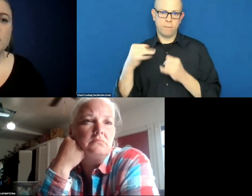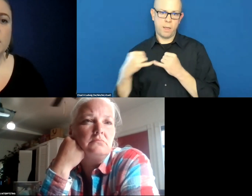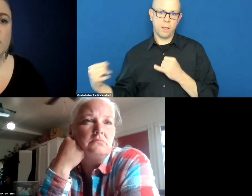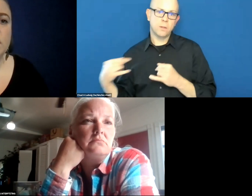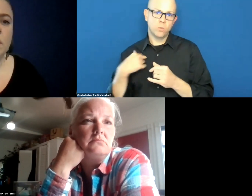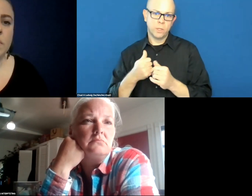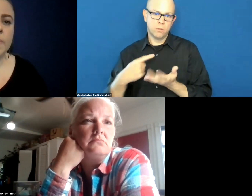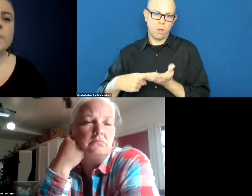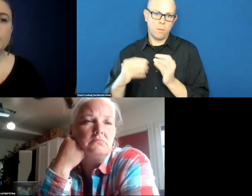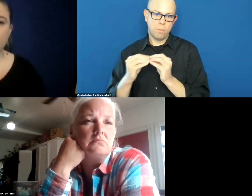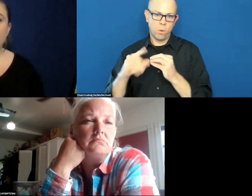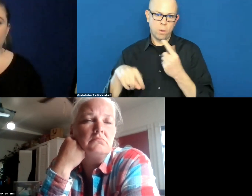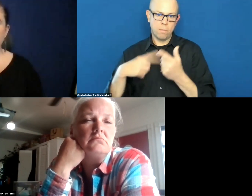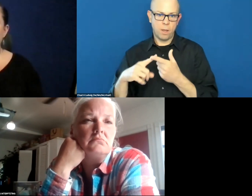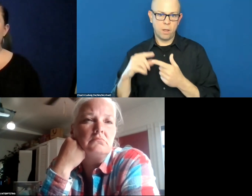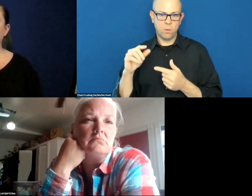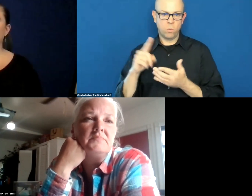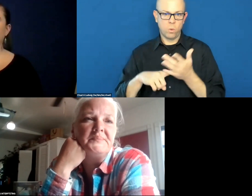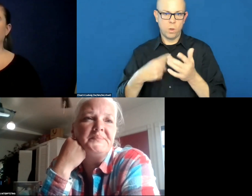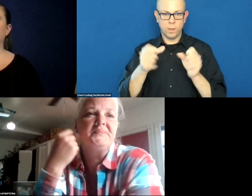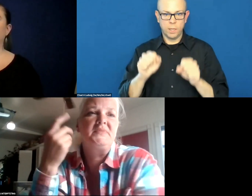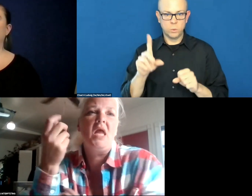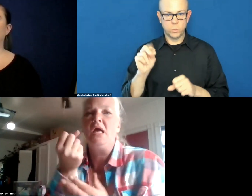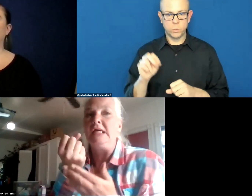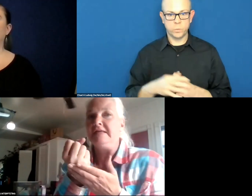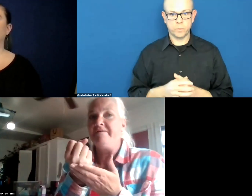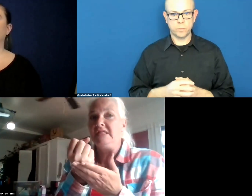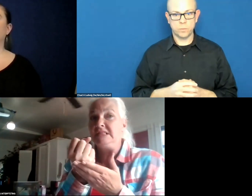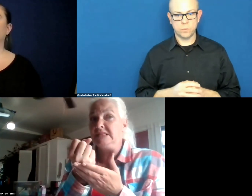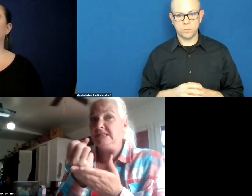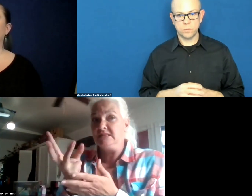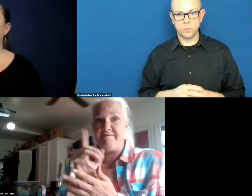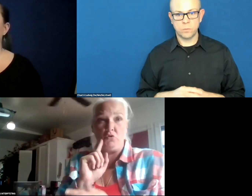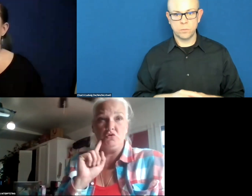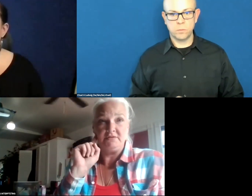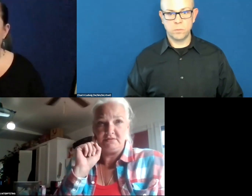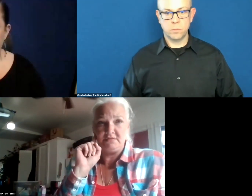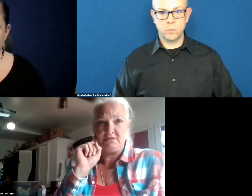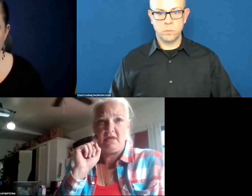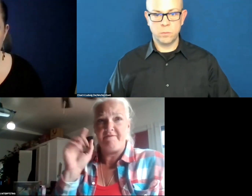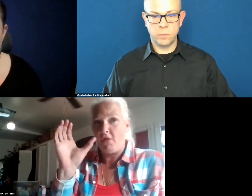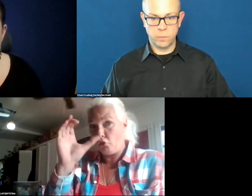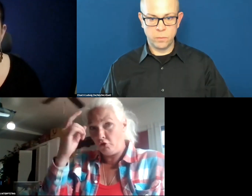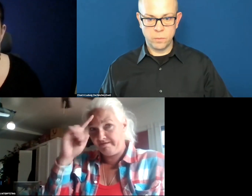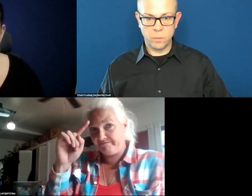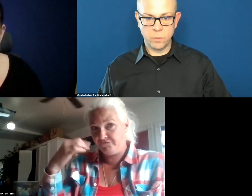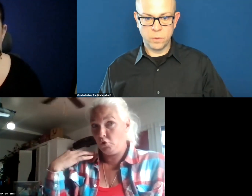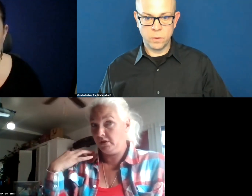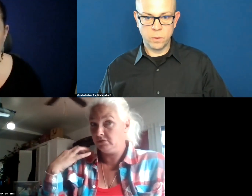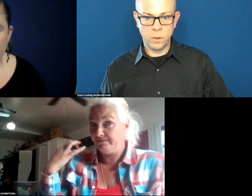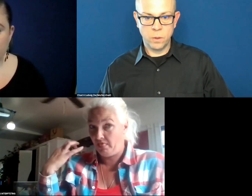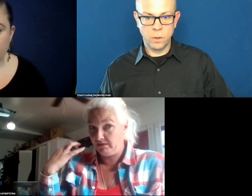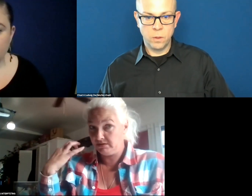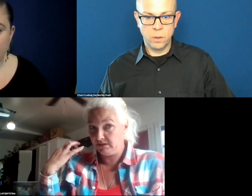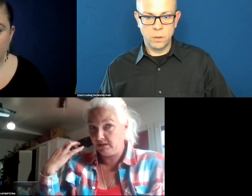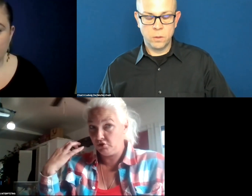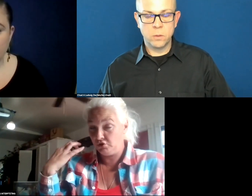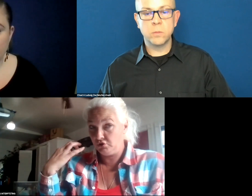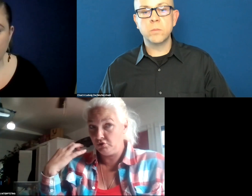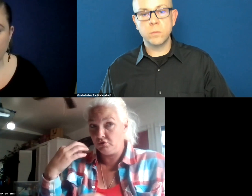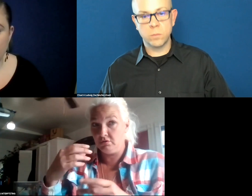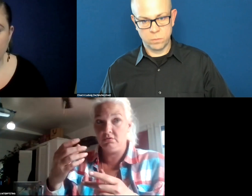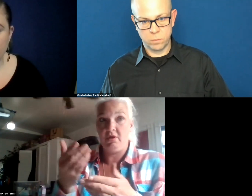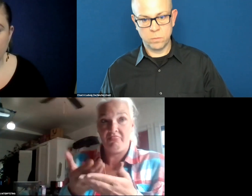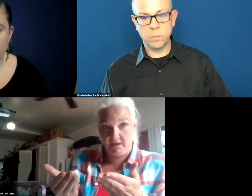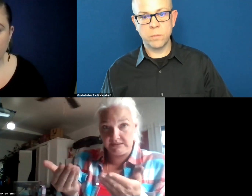If you're really interested, please contact me offline and we can talk more about it and see what we can do. There's several deaf people that are looking